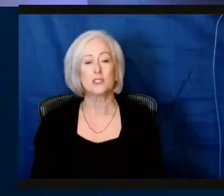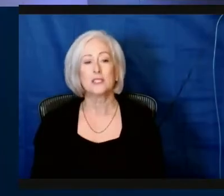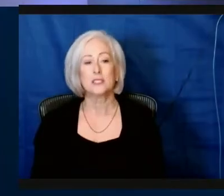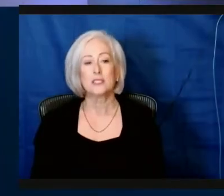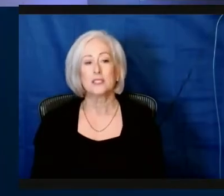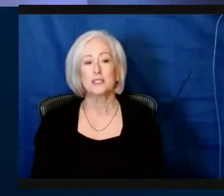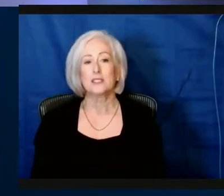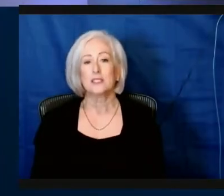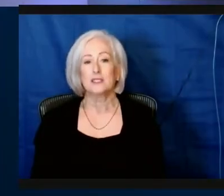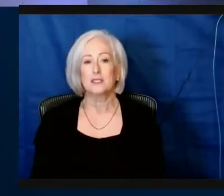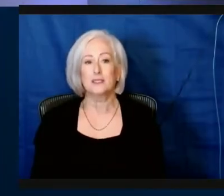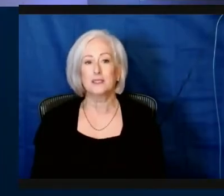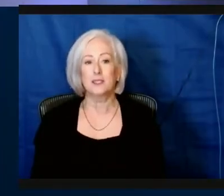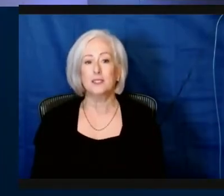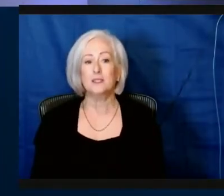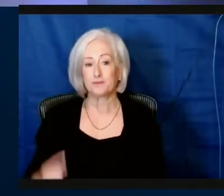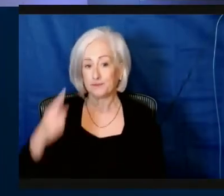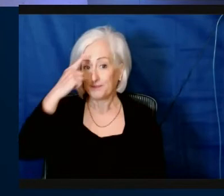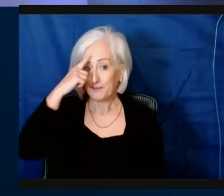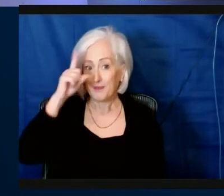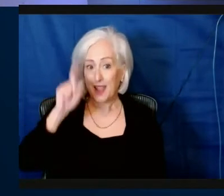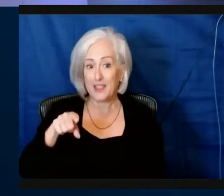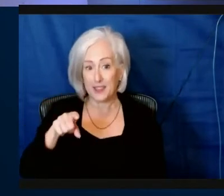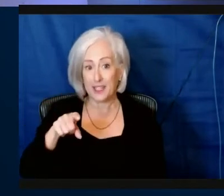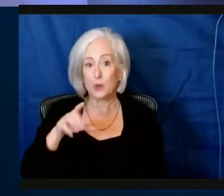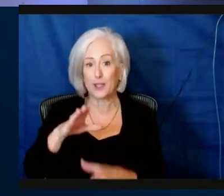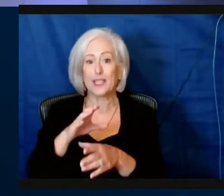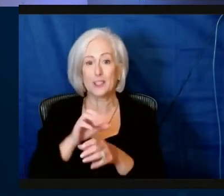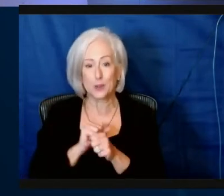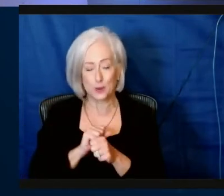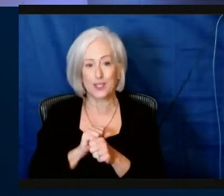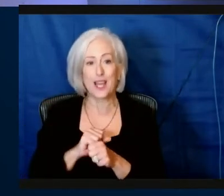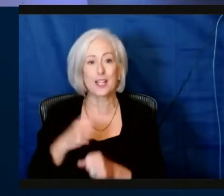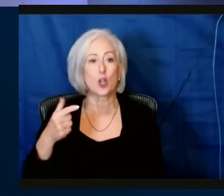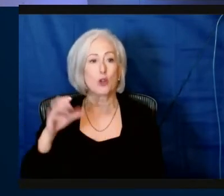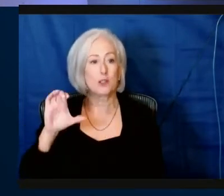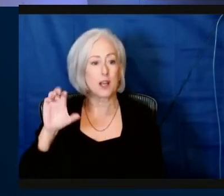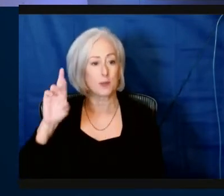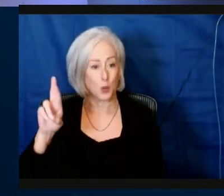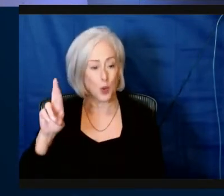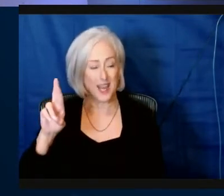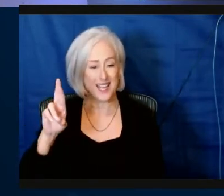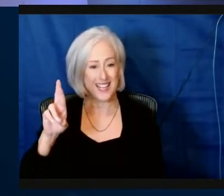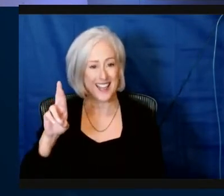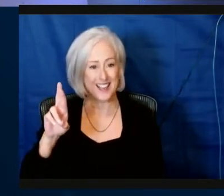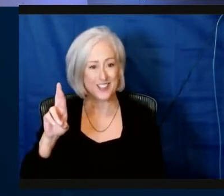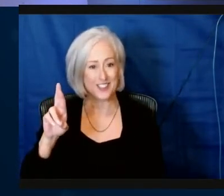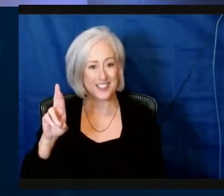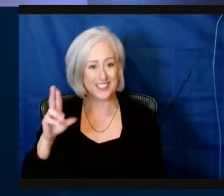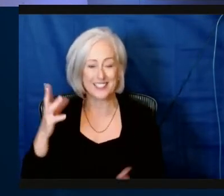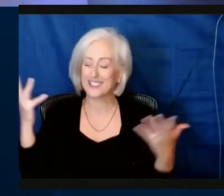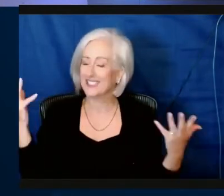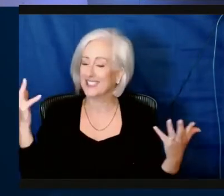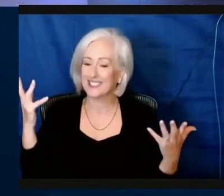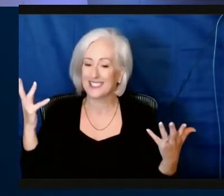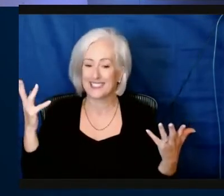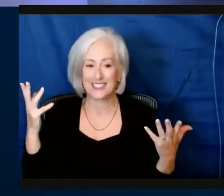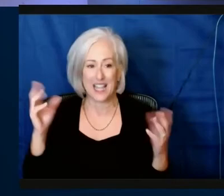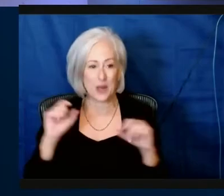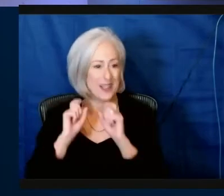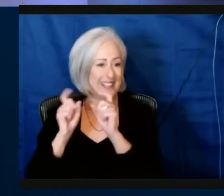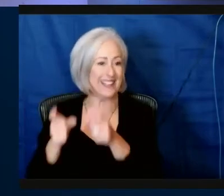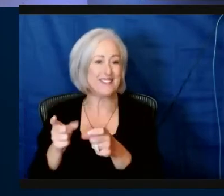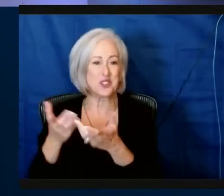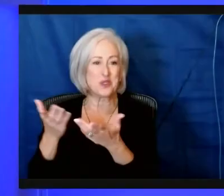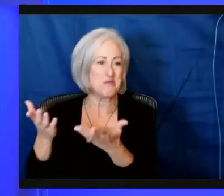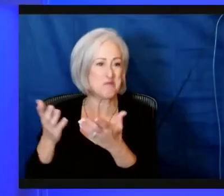Okay. I think we just need to go get some of that global cosmic radiation, Dr. Lane. Let's get. Look, here we are. Can we give it to them like that? I